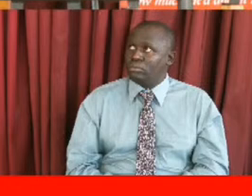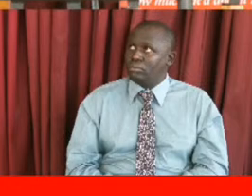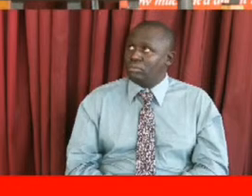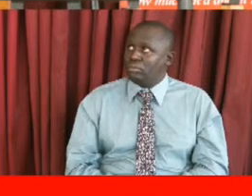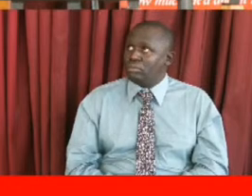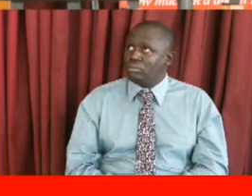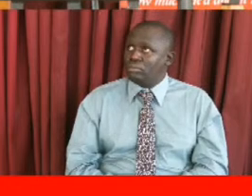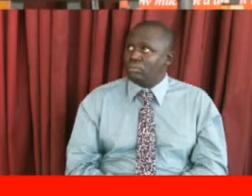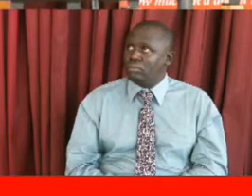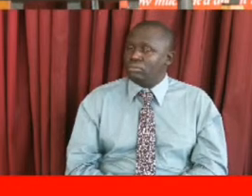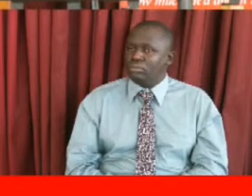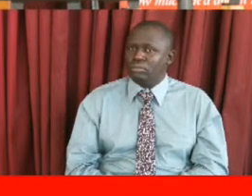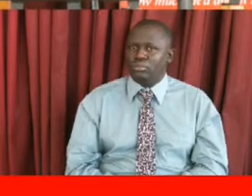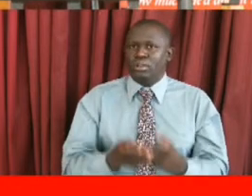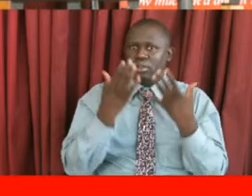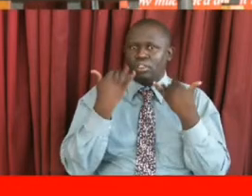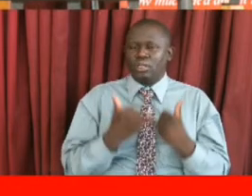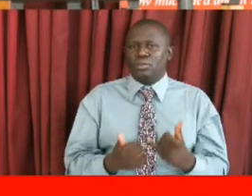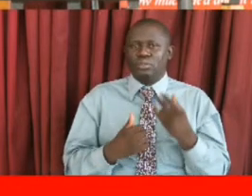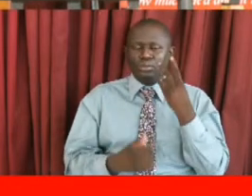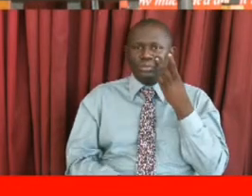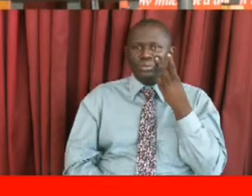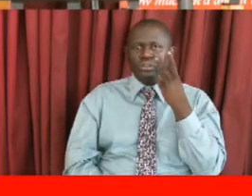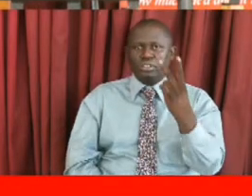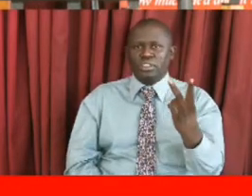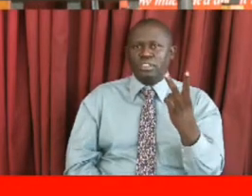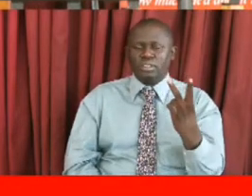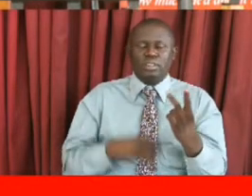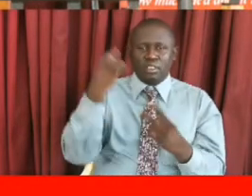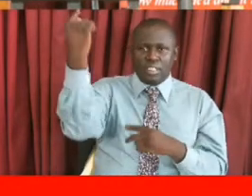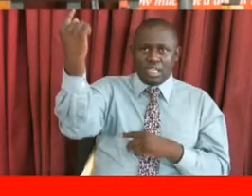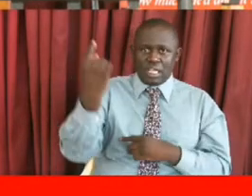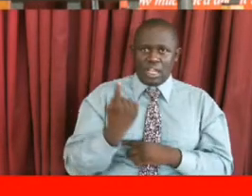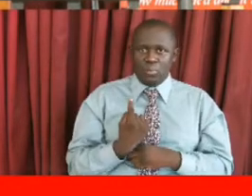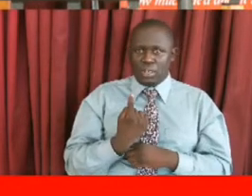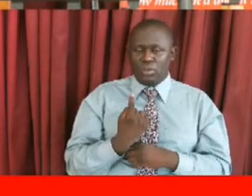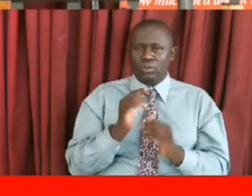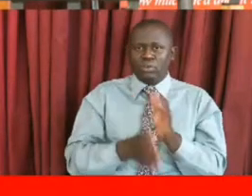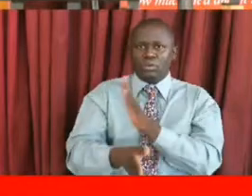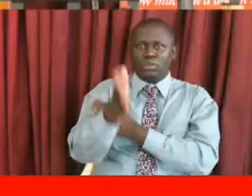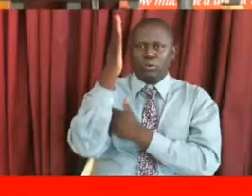amen you see Cal down just the manifestation God